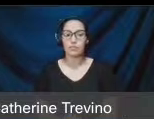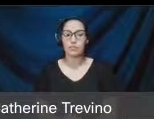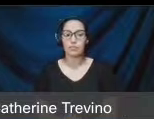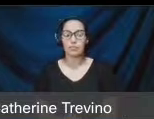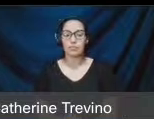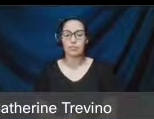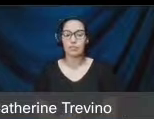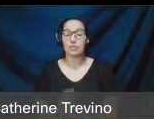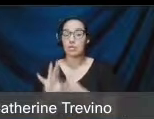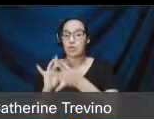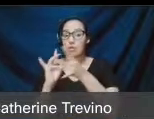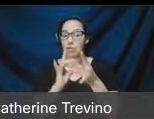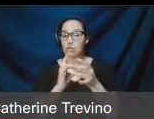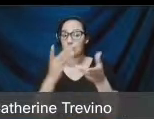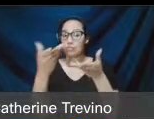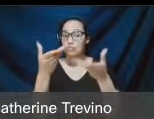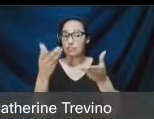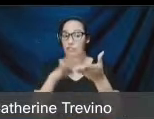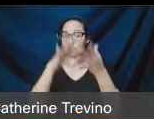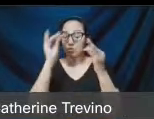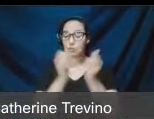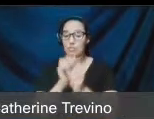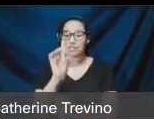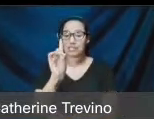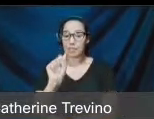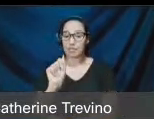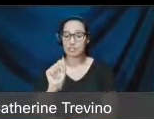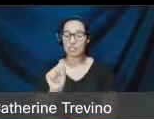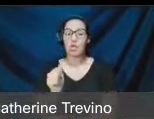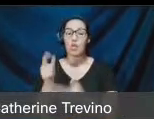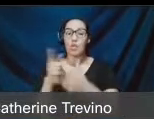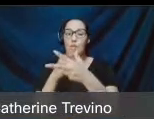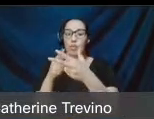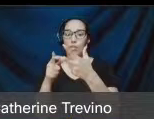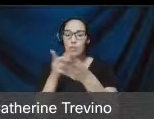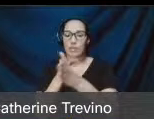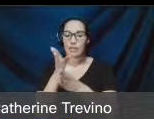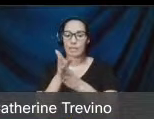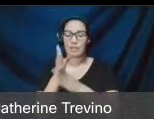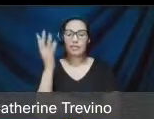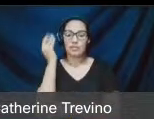With regards to servicing our students with disabilities, there are 3 main considerations that we feel are imperative.